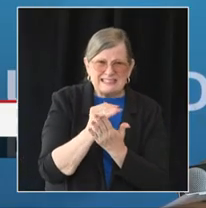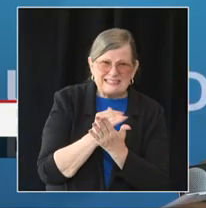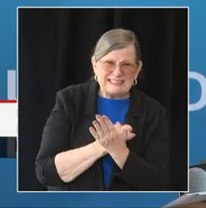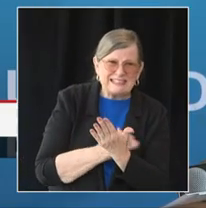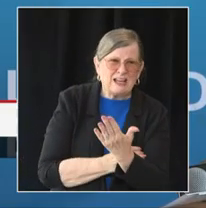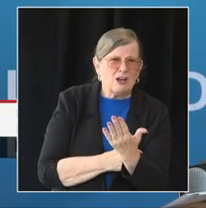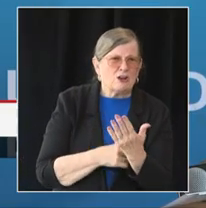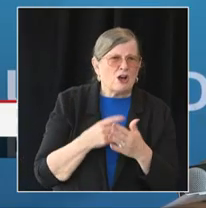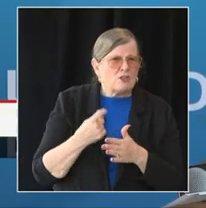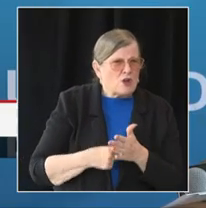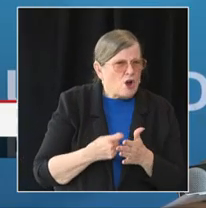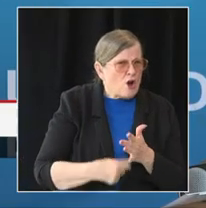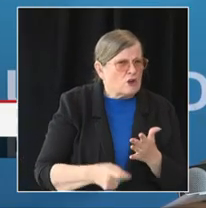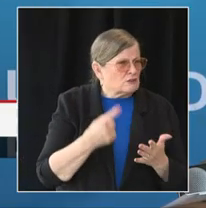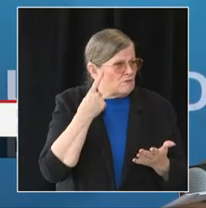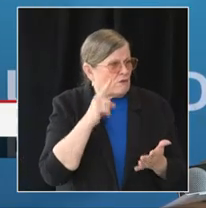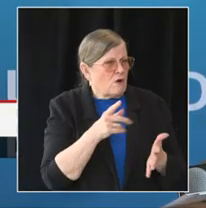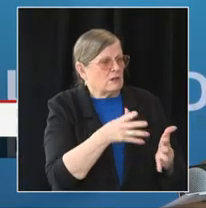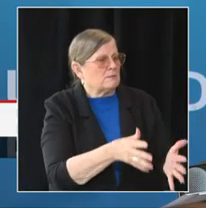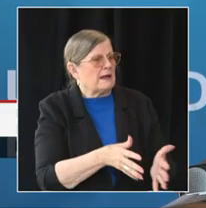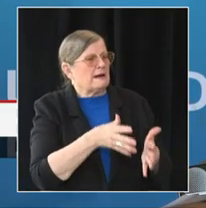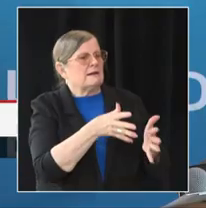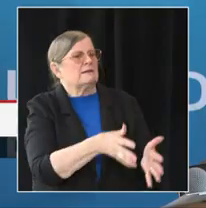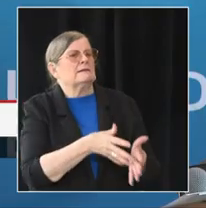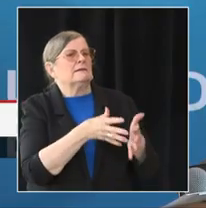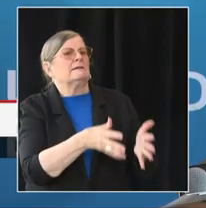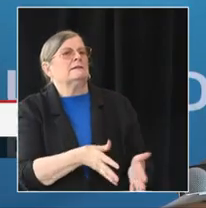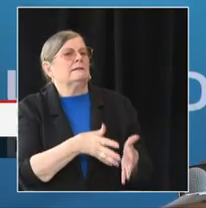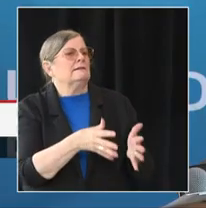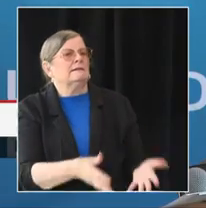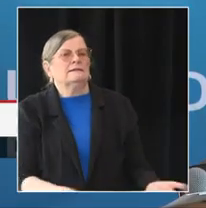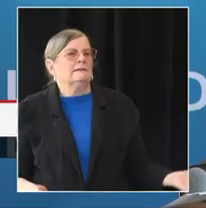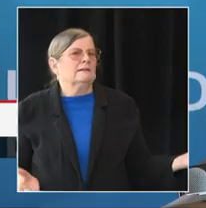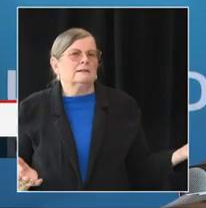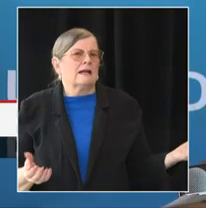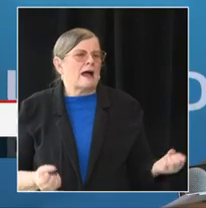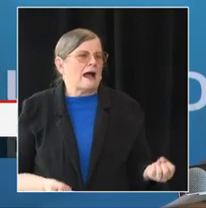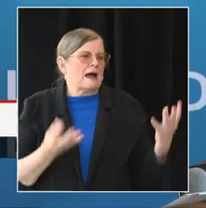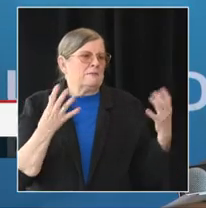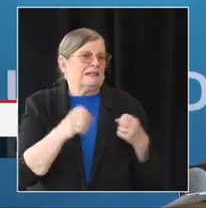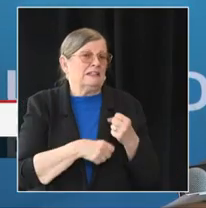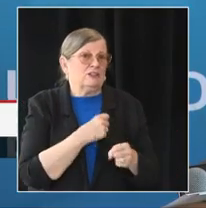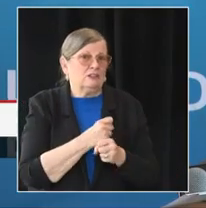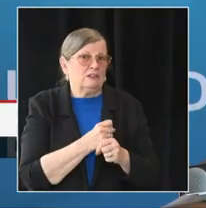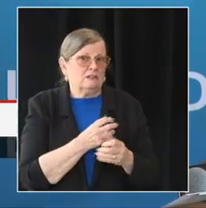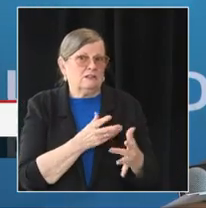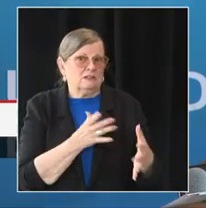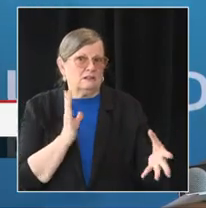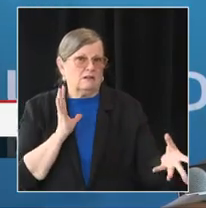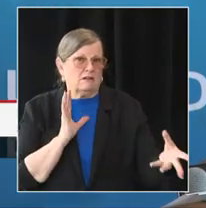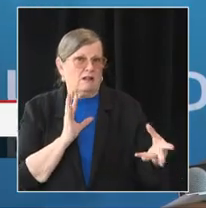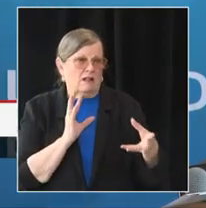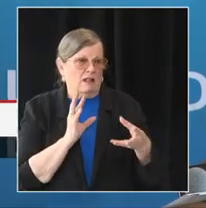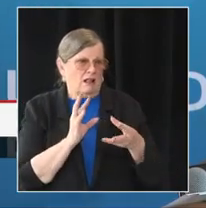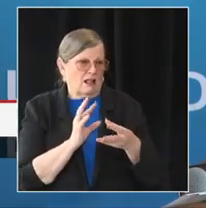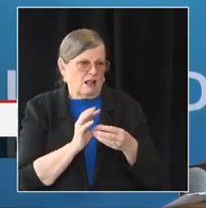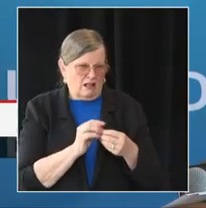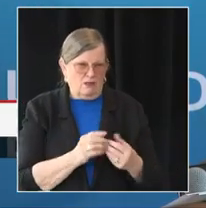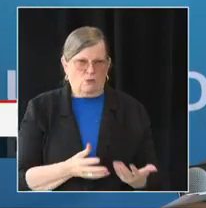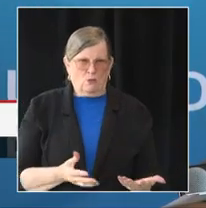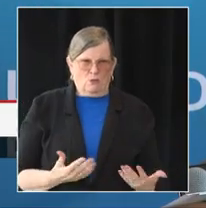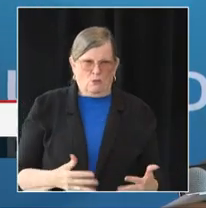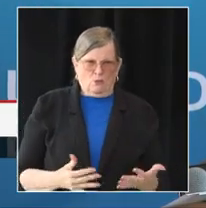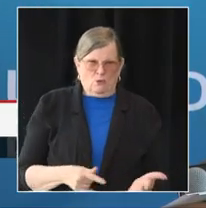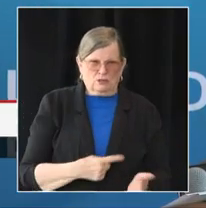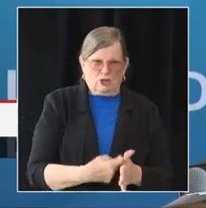in development review in terms of the number of years that affordable housing units were delayed and